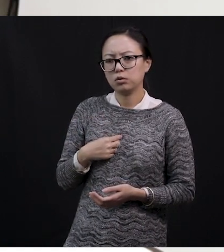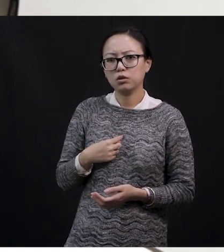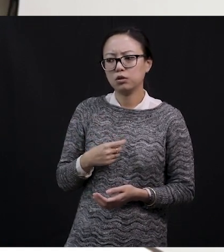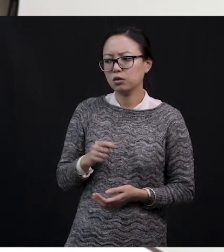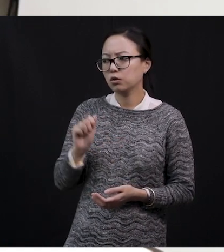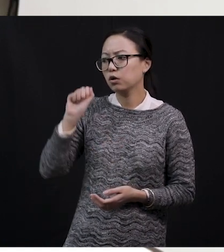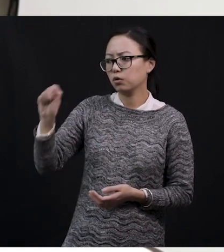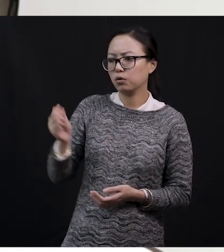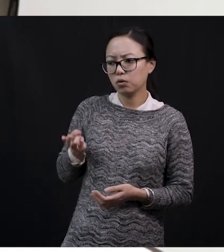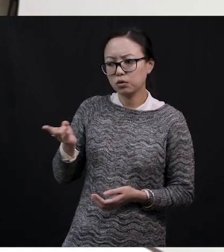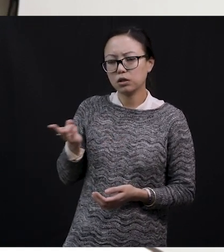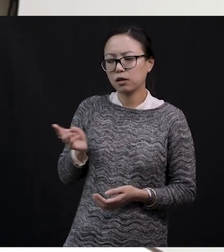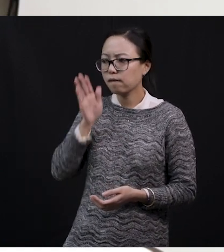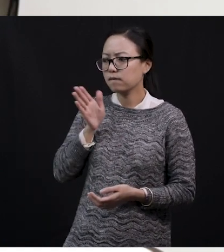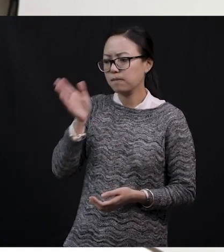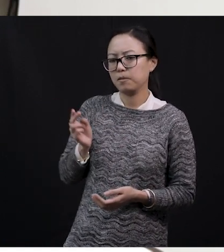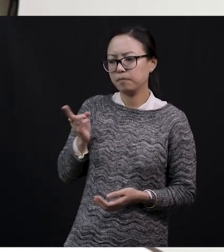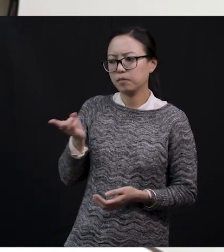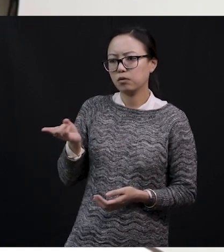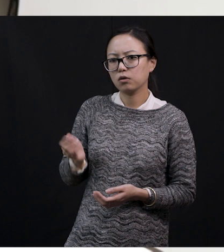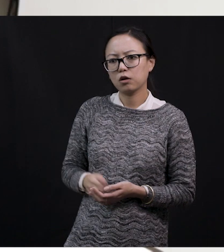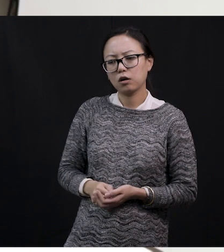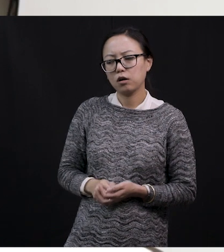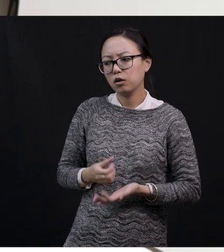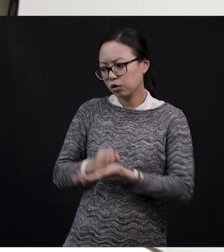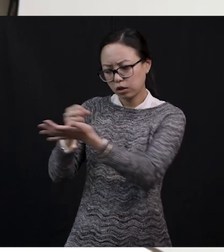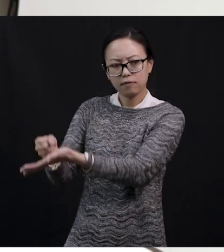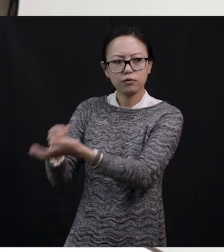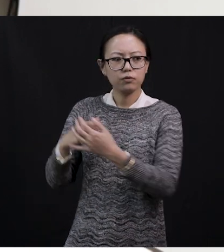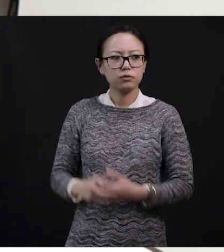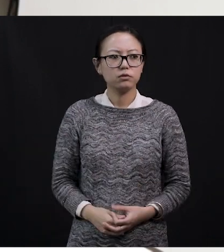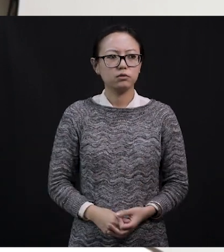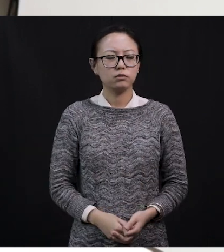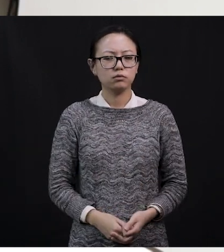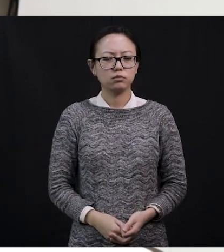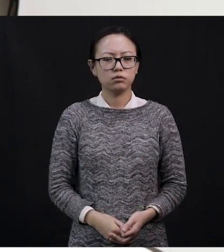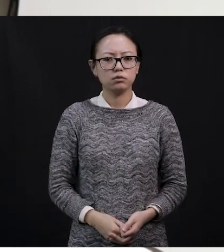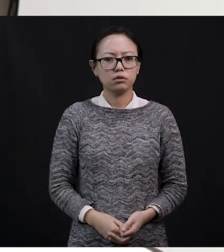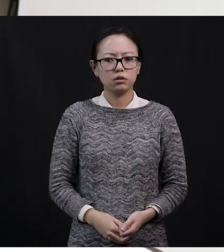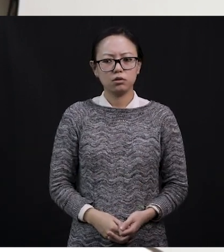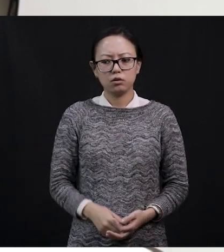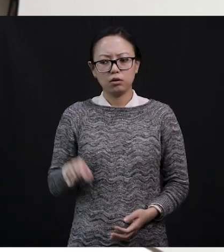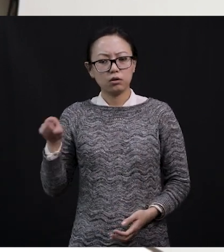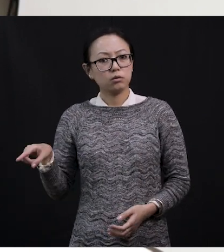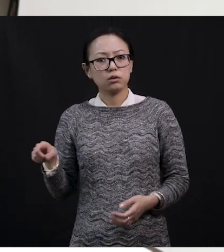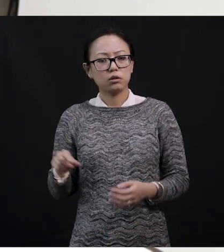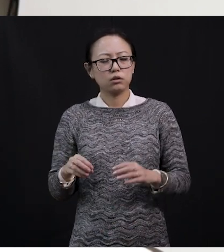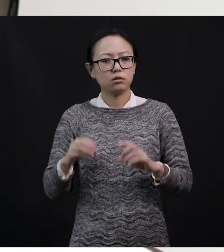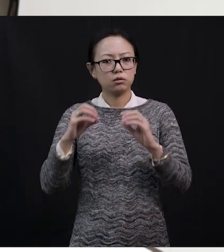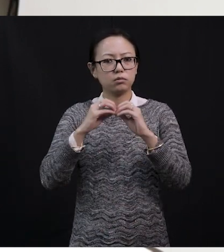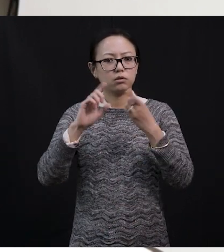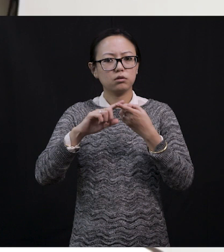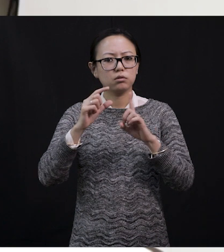that that is very strange? Bipin Babu did not remember anything about how Chunilal